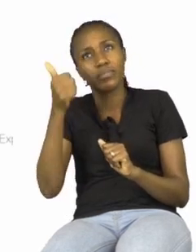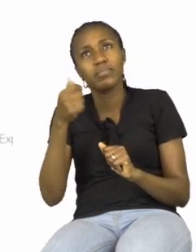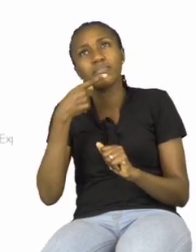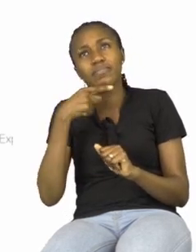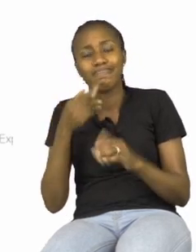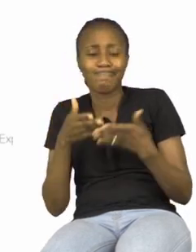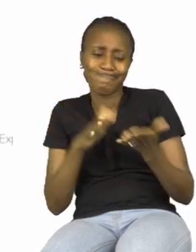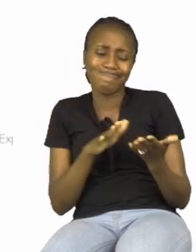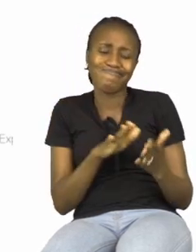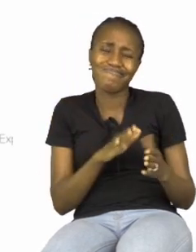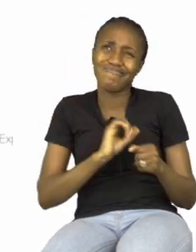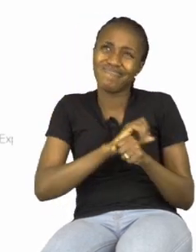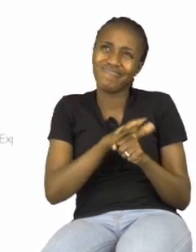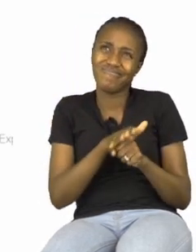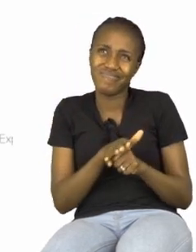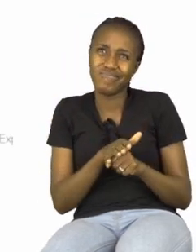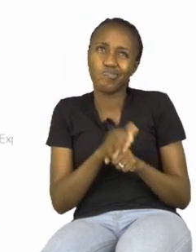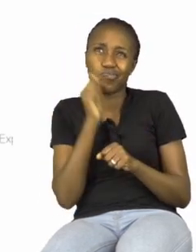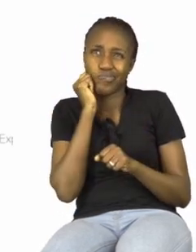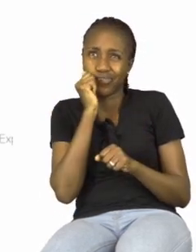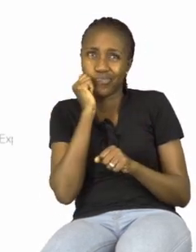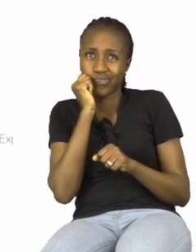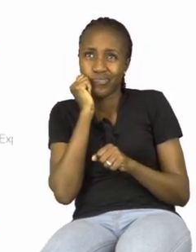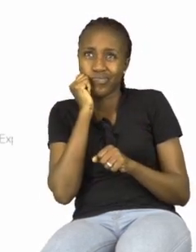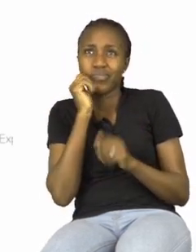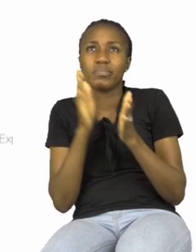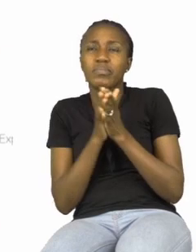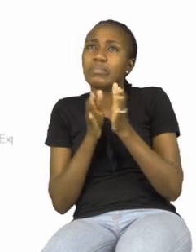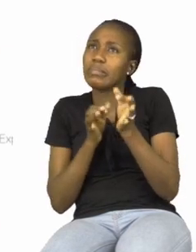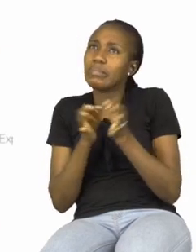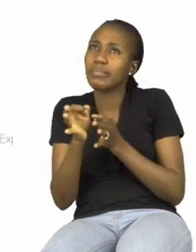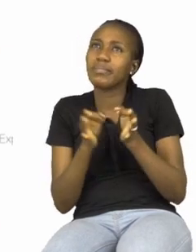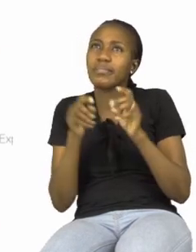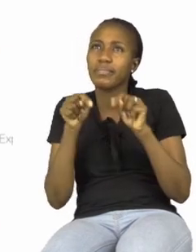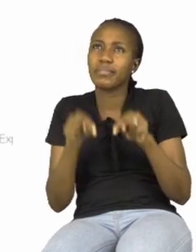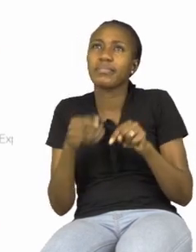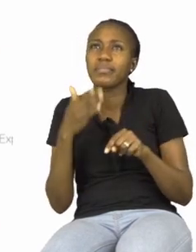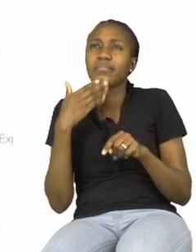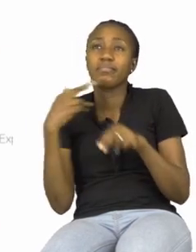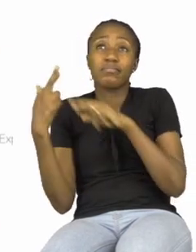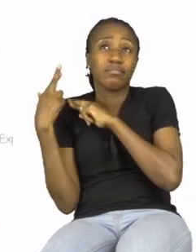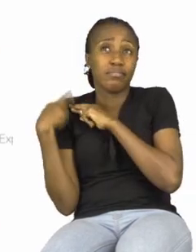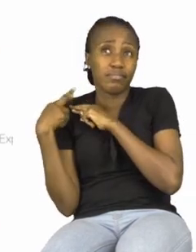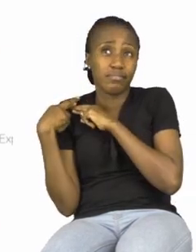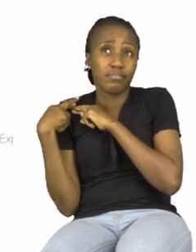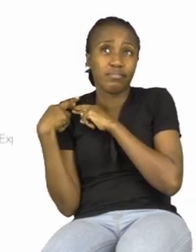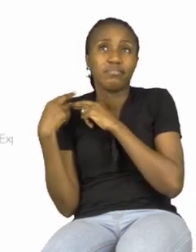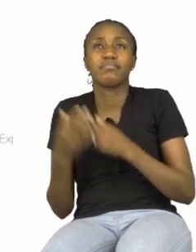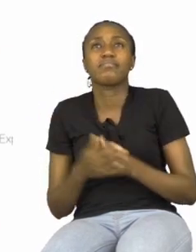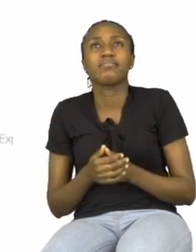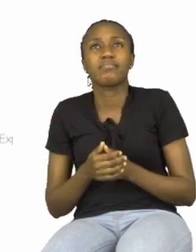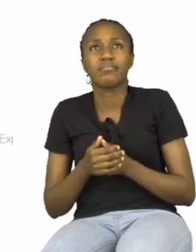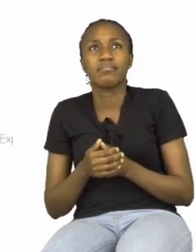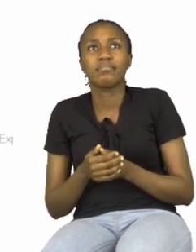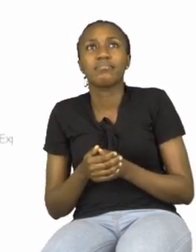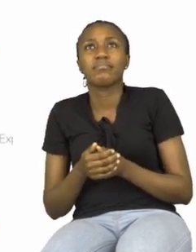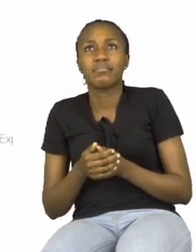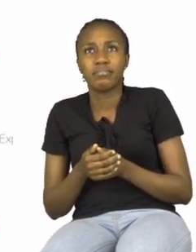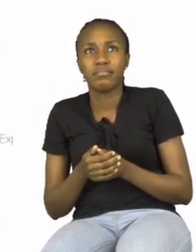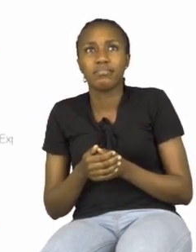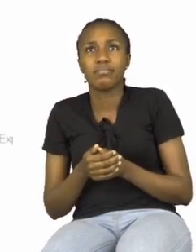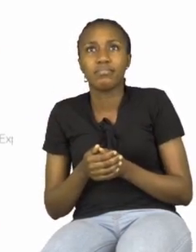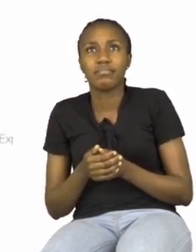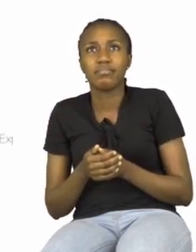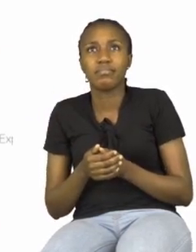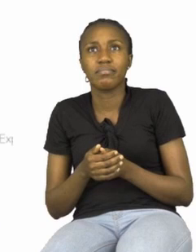to the COVID-19 pandemic. Would you just explain to us who has taken over? I'm sure US President has taken over,